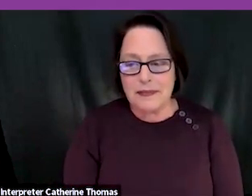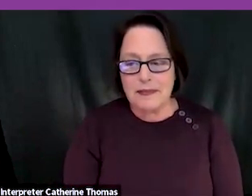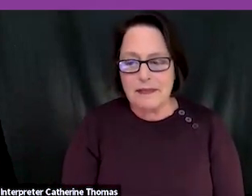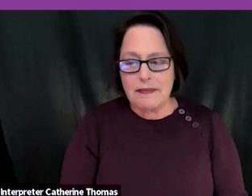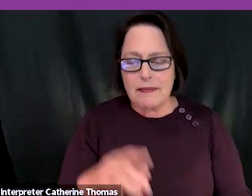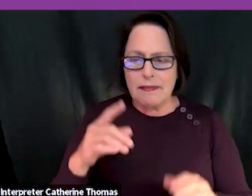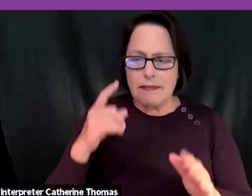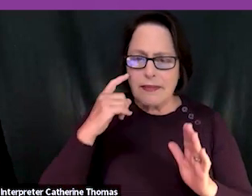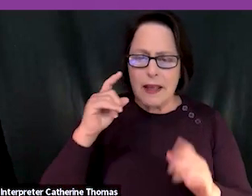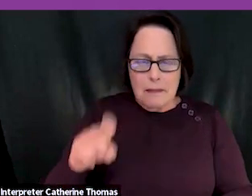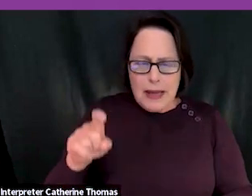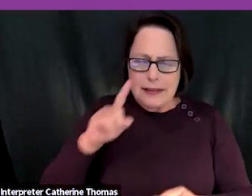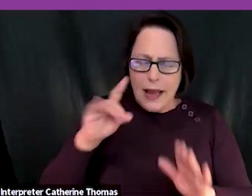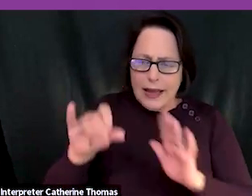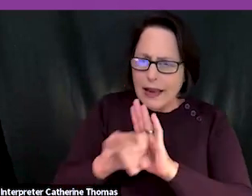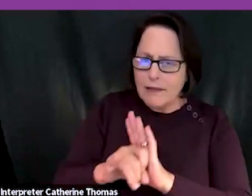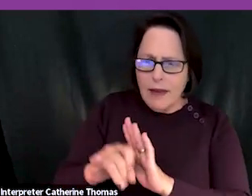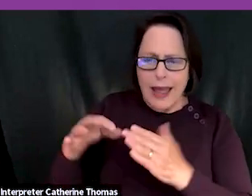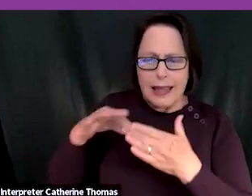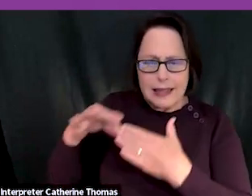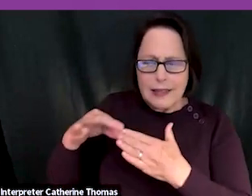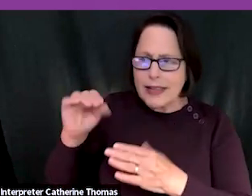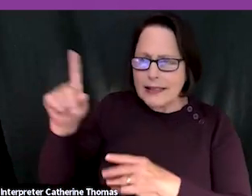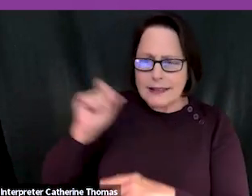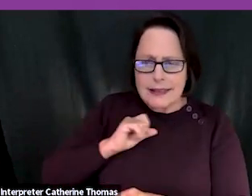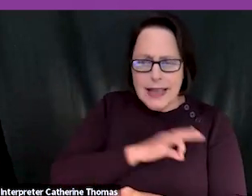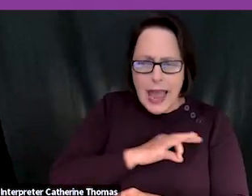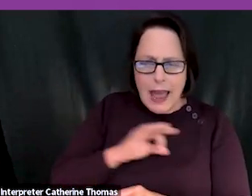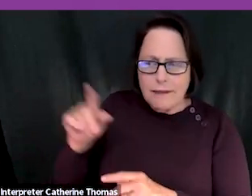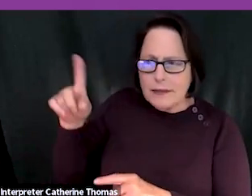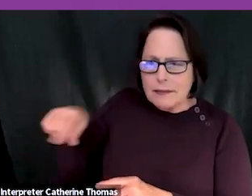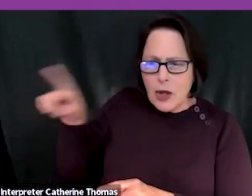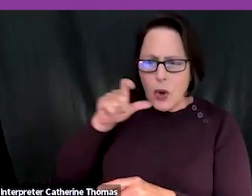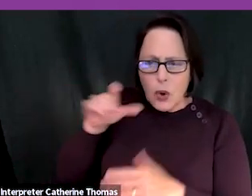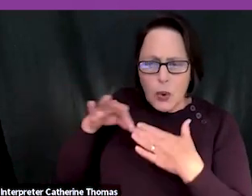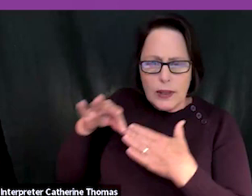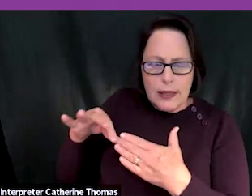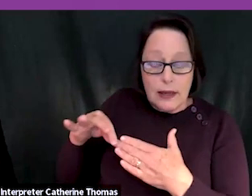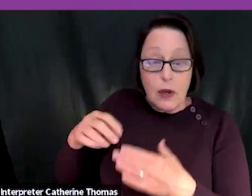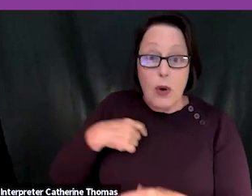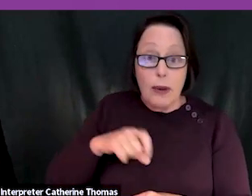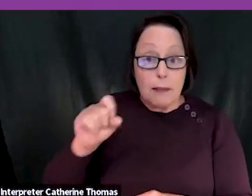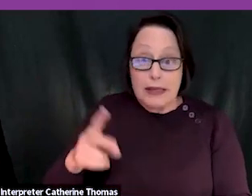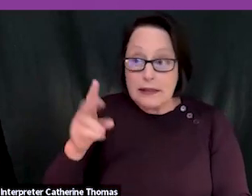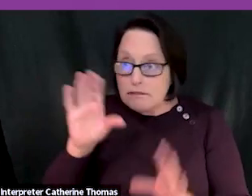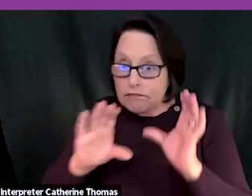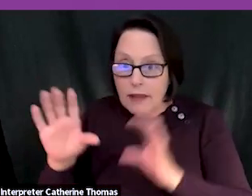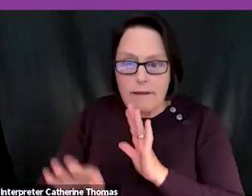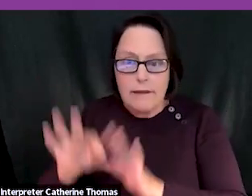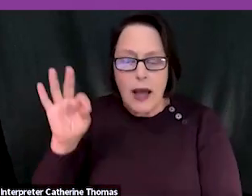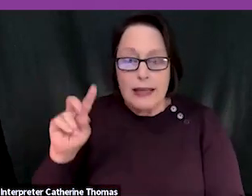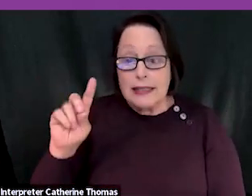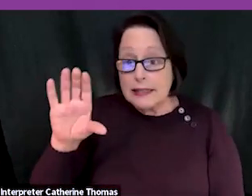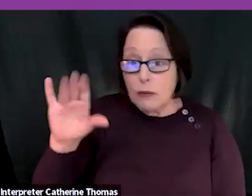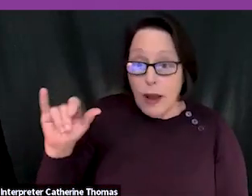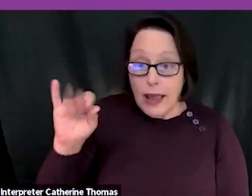Identify leadership and staff roles. We must identify dual and multilingual